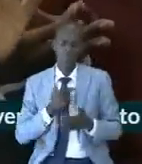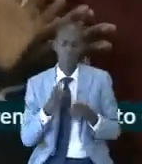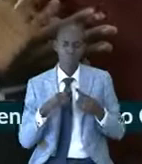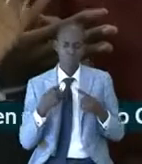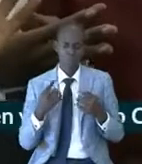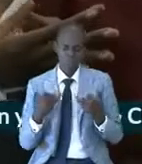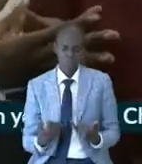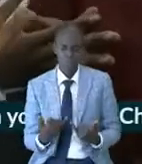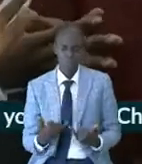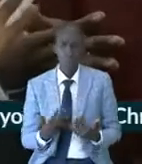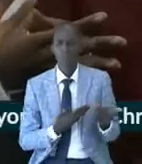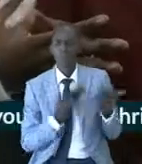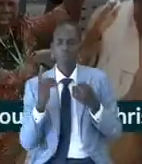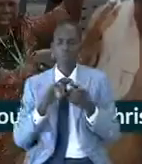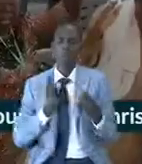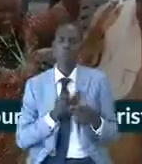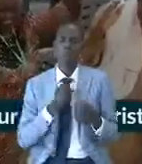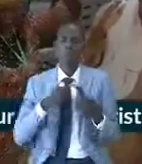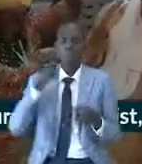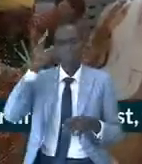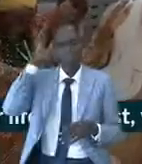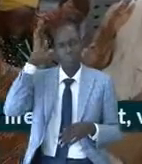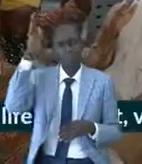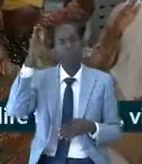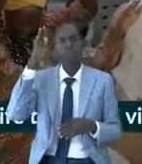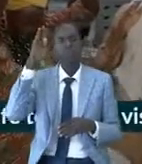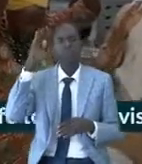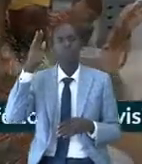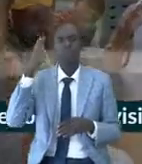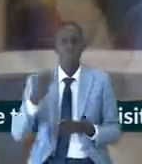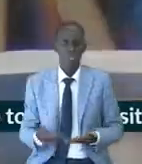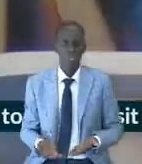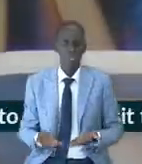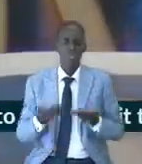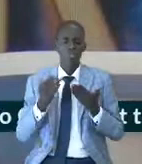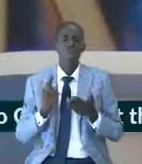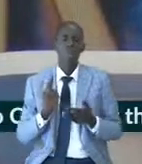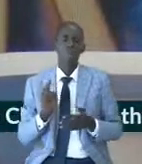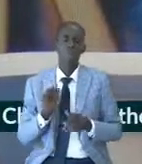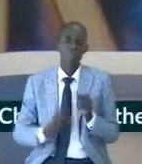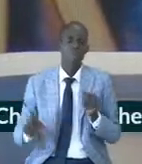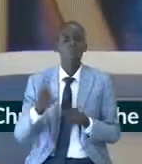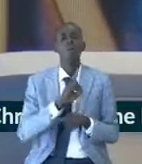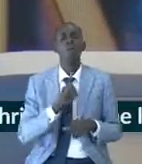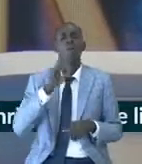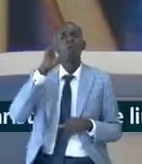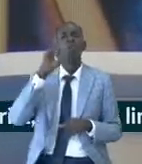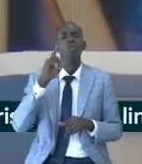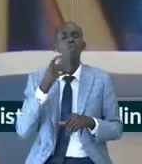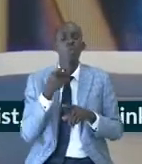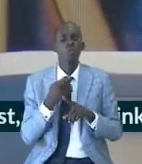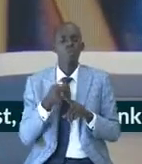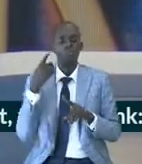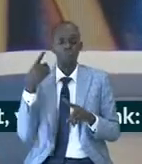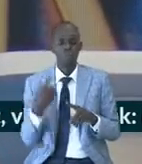present, bring us to the future. Lift up everyone to the top and